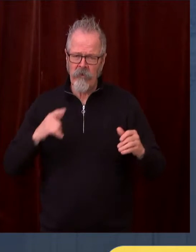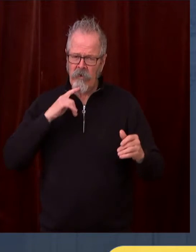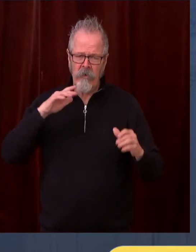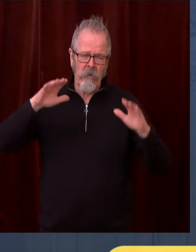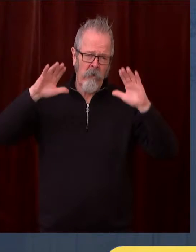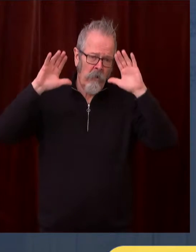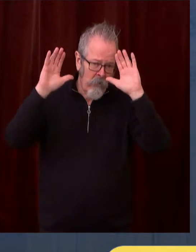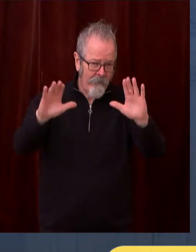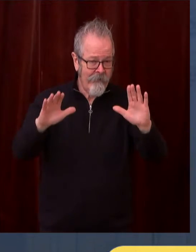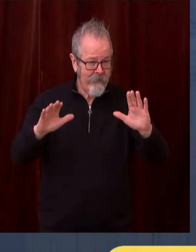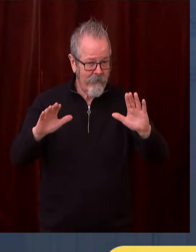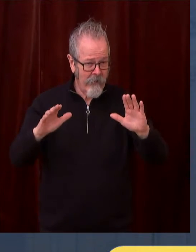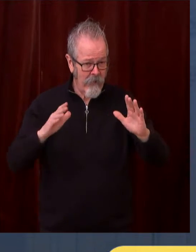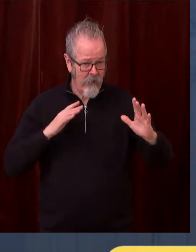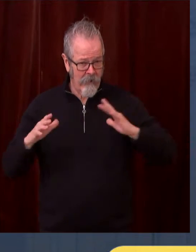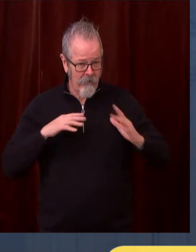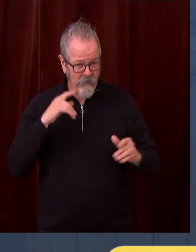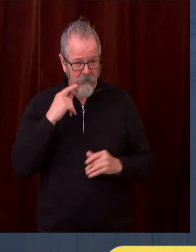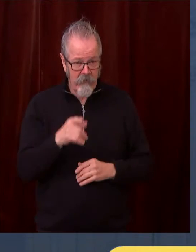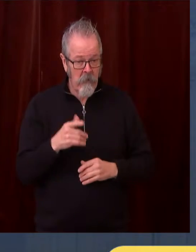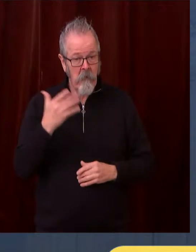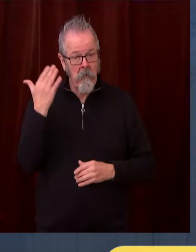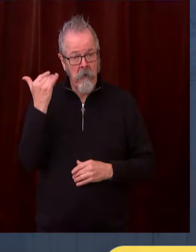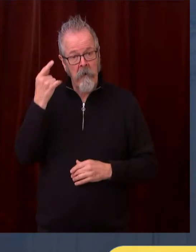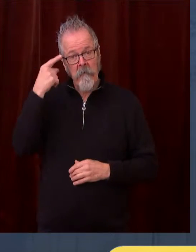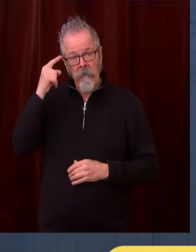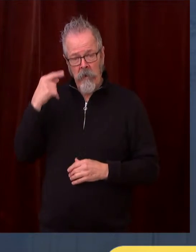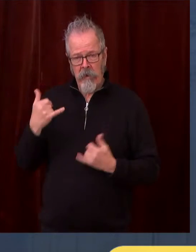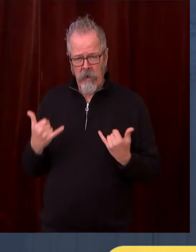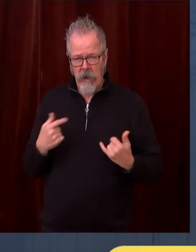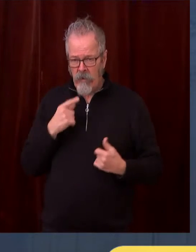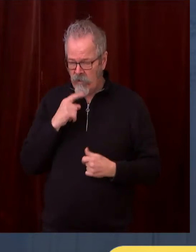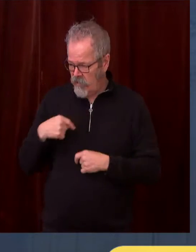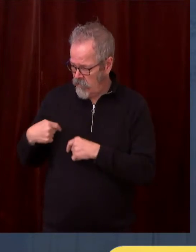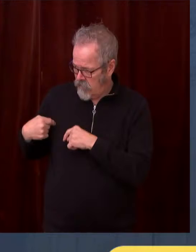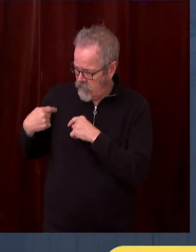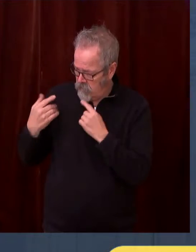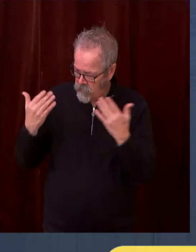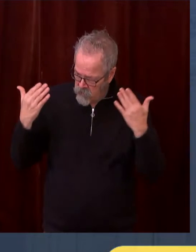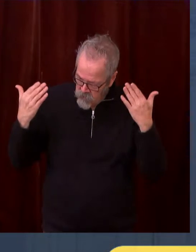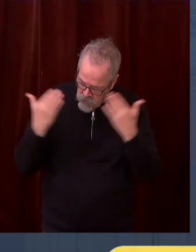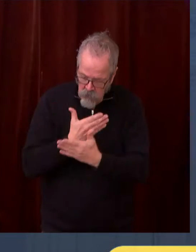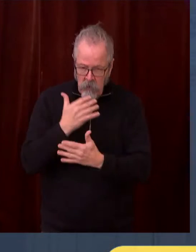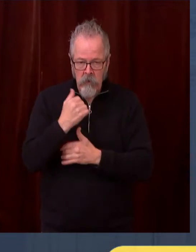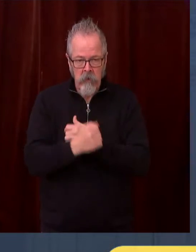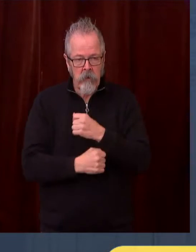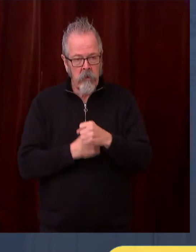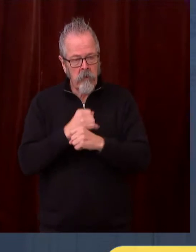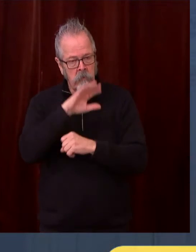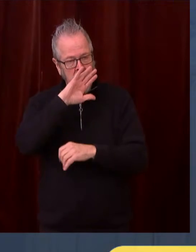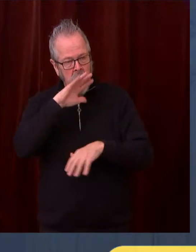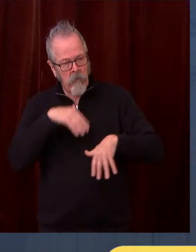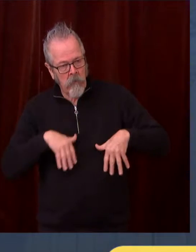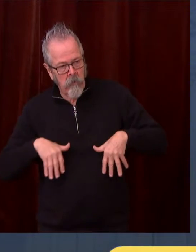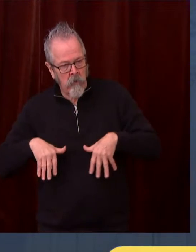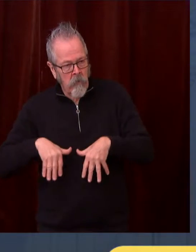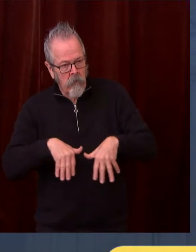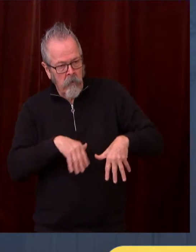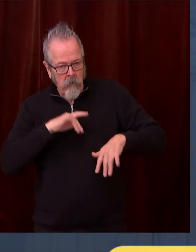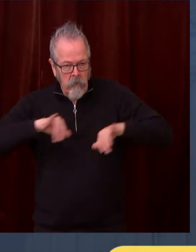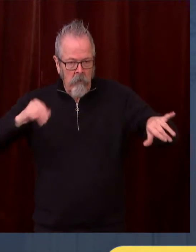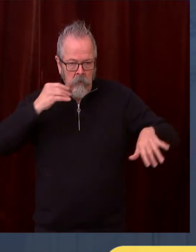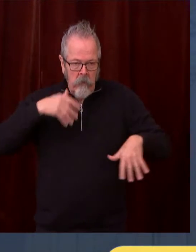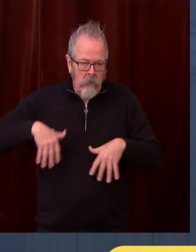year, we have this bright light of recognition that we have the end in sight for us. And I hope everyone will